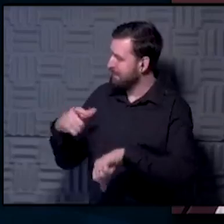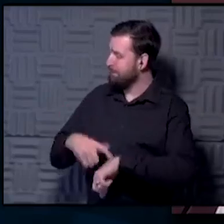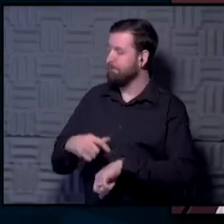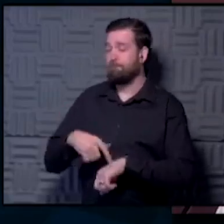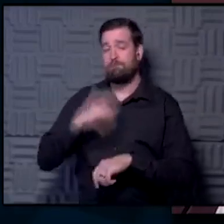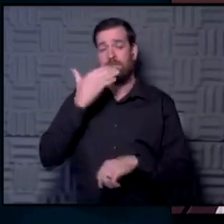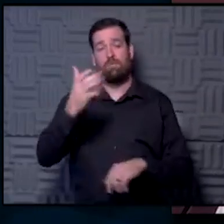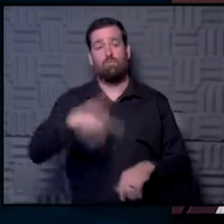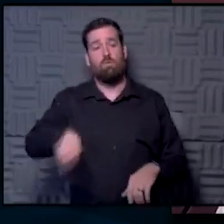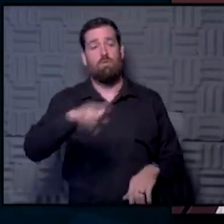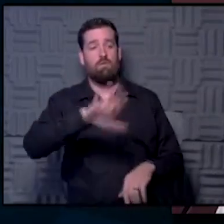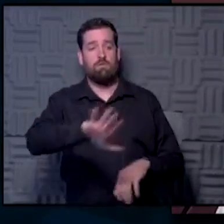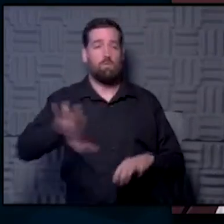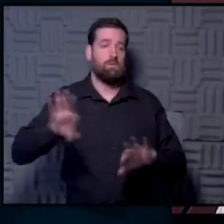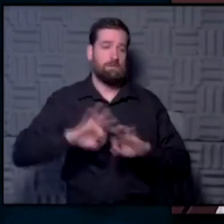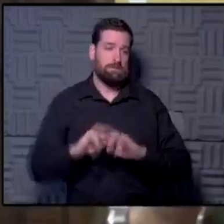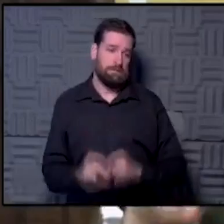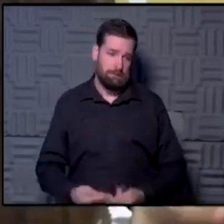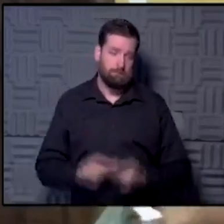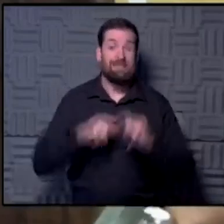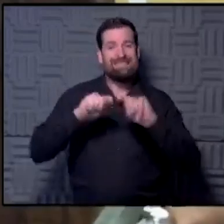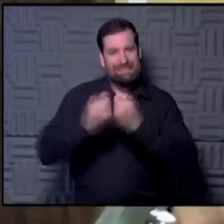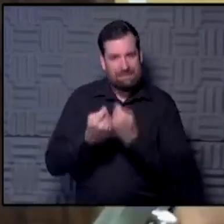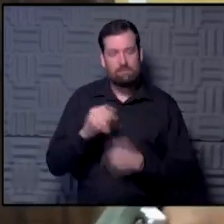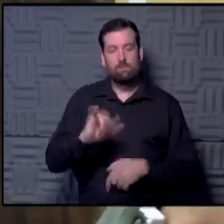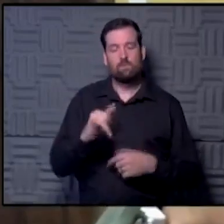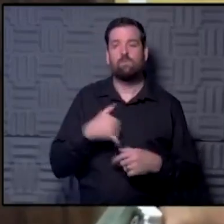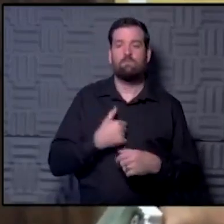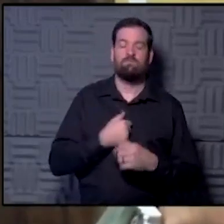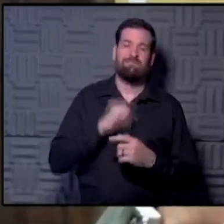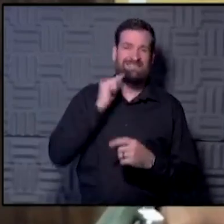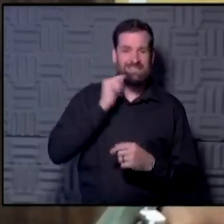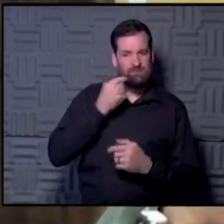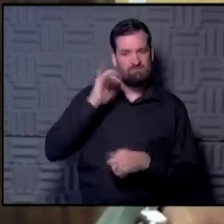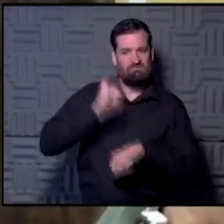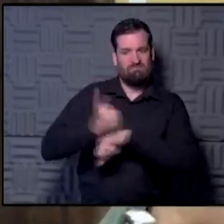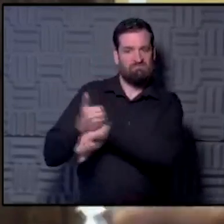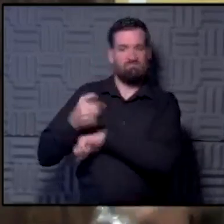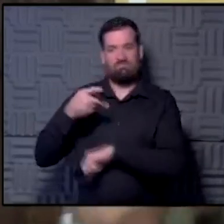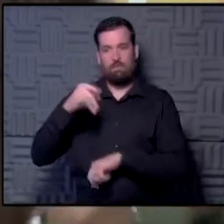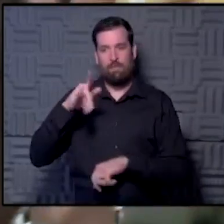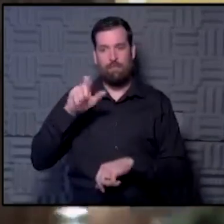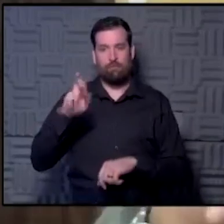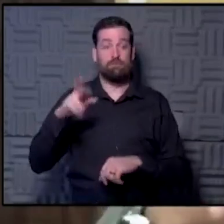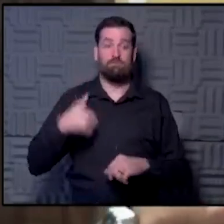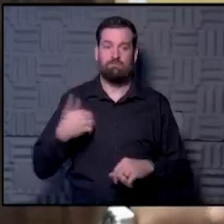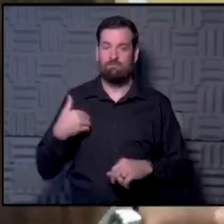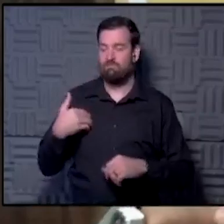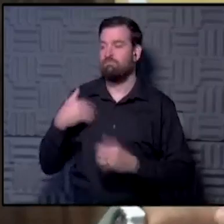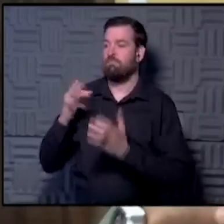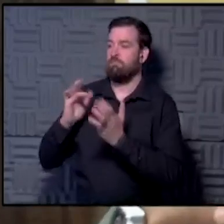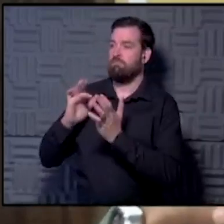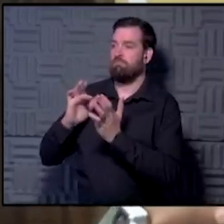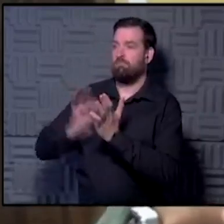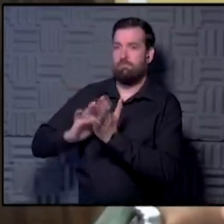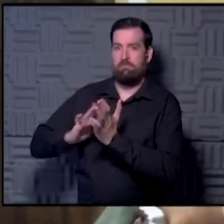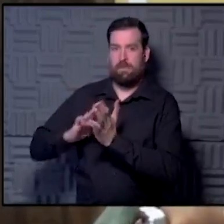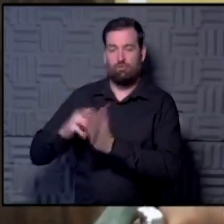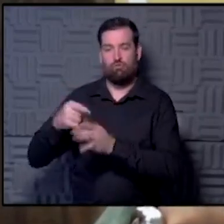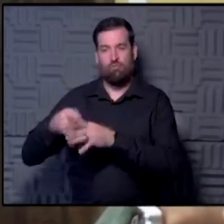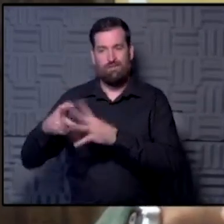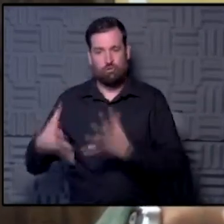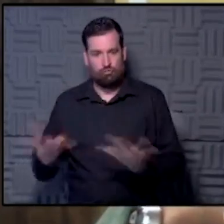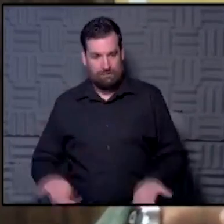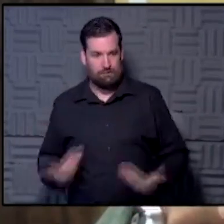thanks to you all and your team as well. Like, I think taking this seriously, the pillars that you put together, I think are really great. I have a medical professional in my house who's a PharmD, and